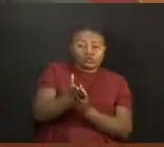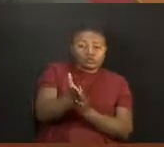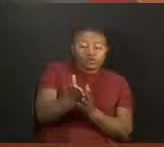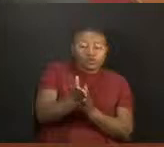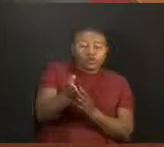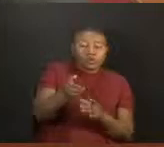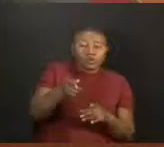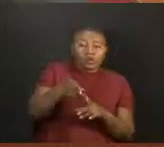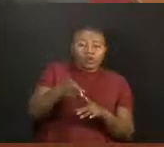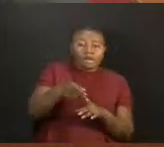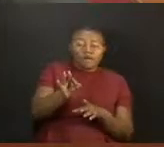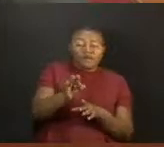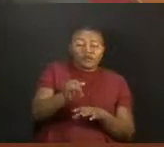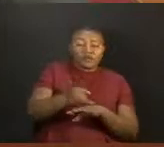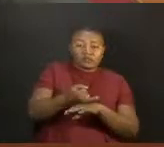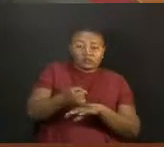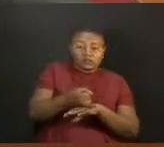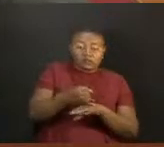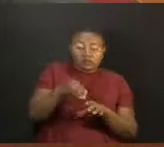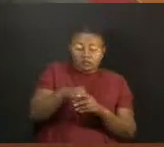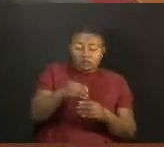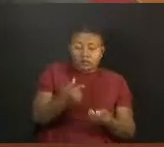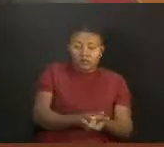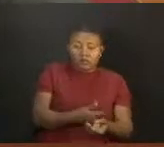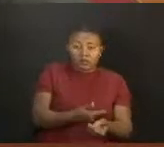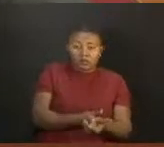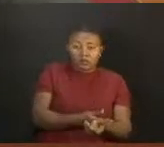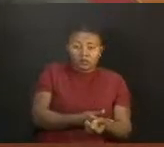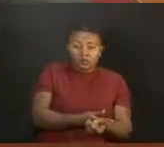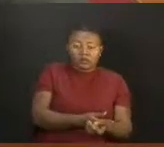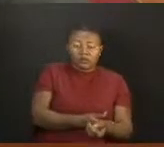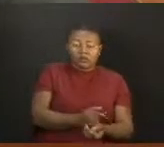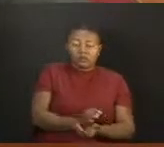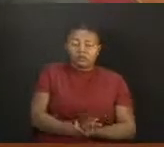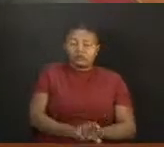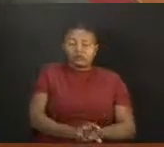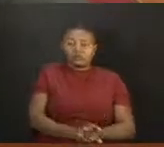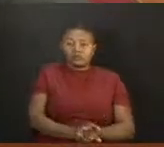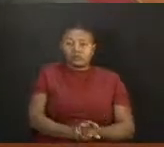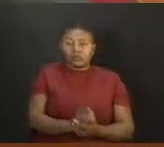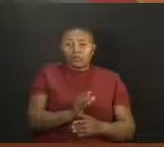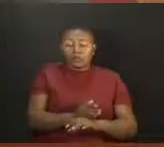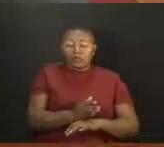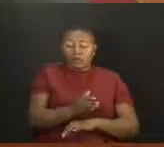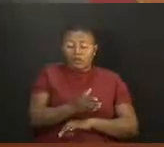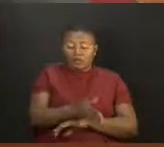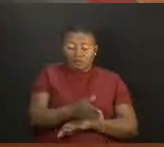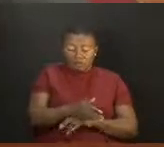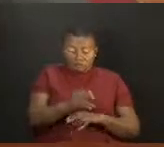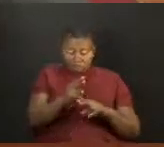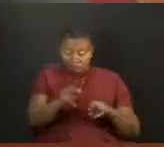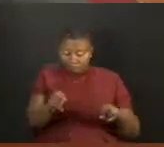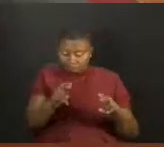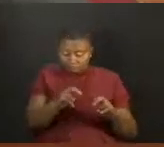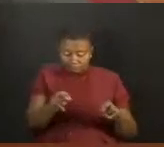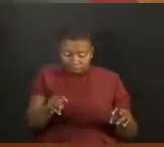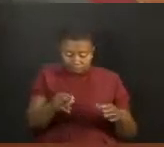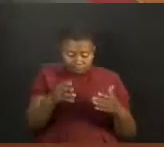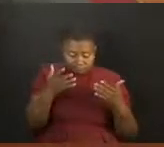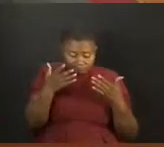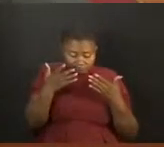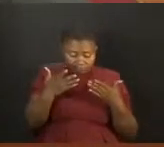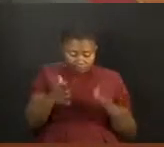professional institutions in Ghana that can supervise such projects. After going through all